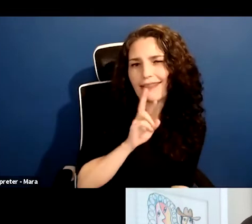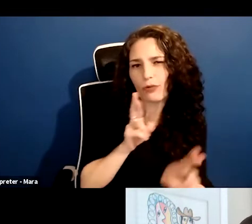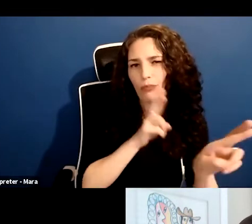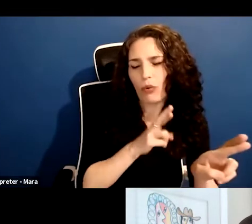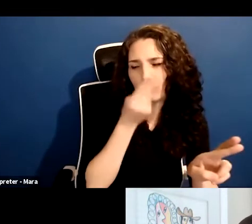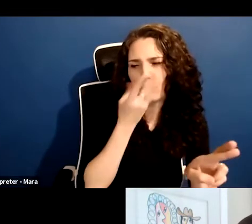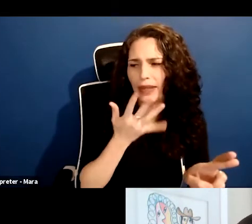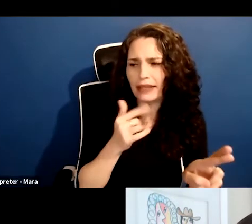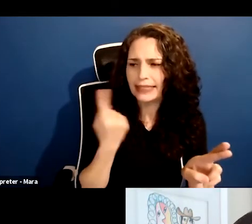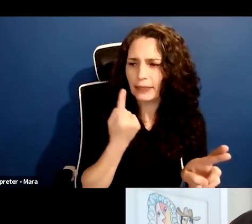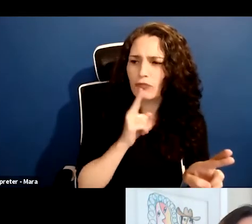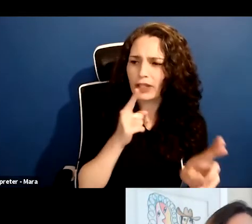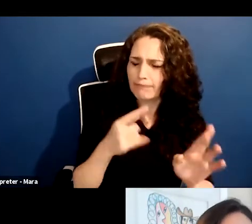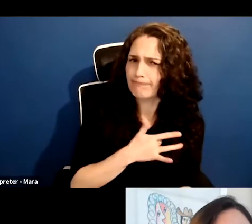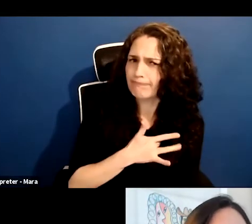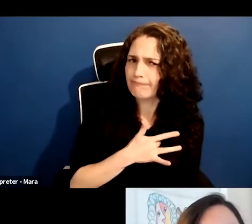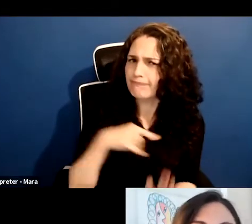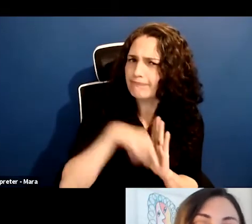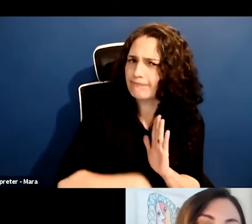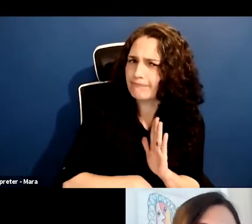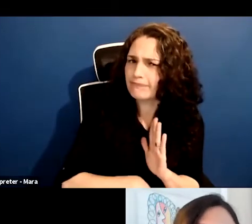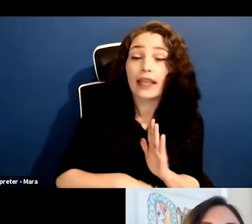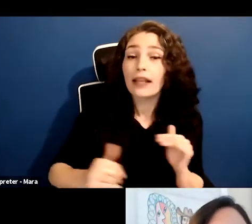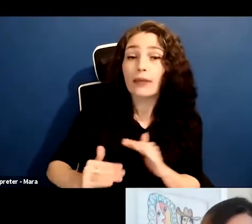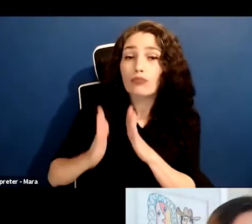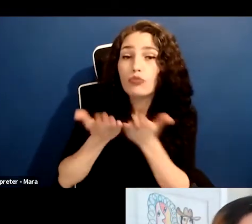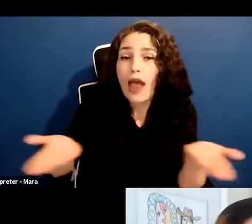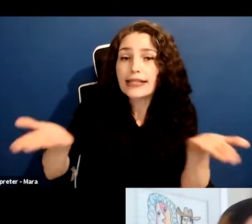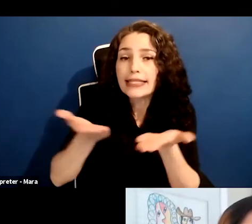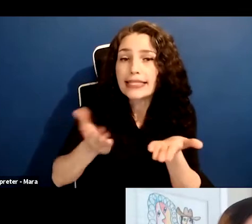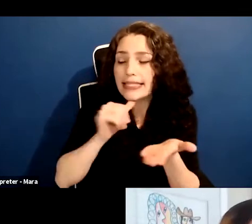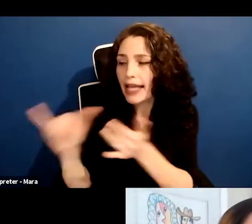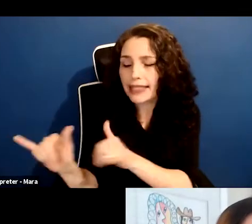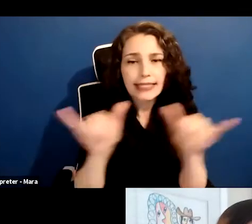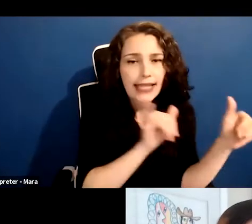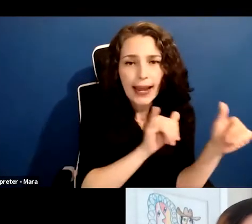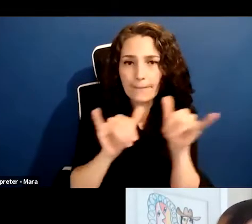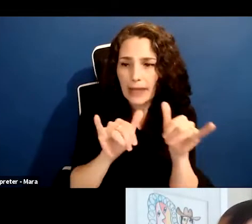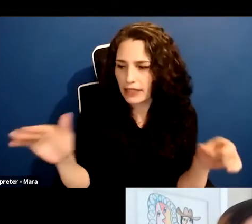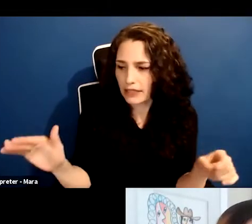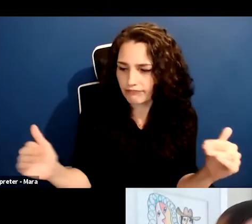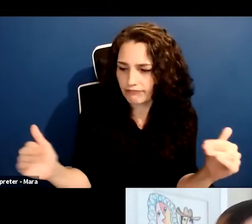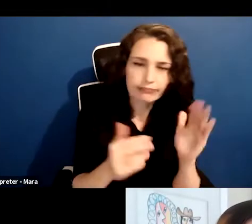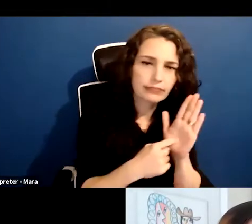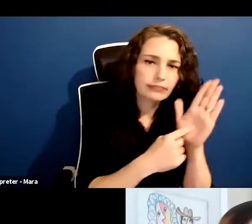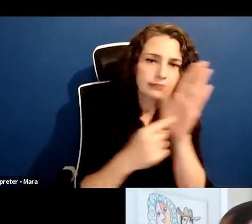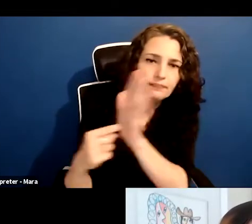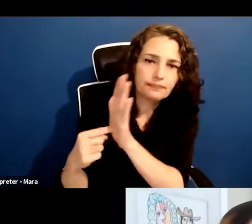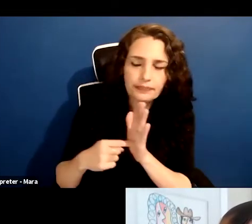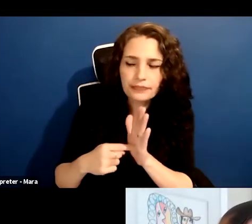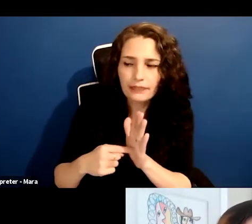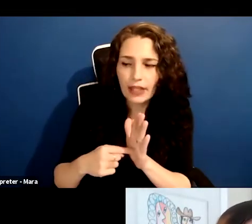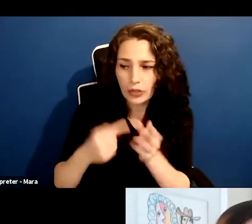very profound to me. It says presence is not the same as representation. So what that says to me and other